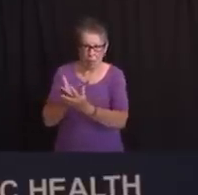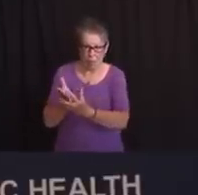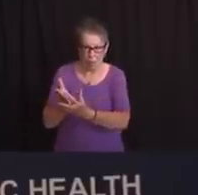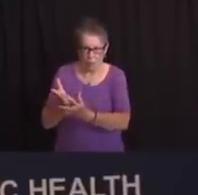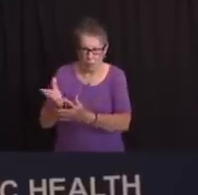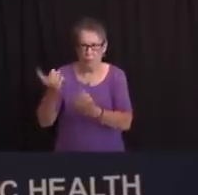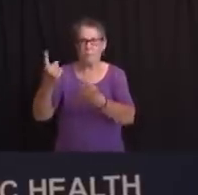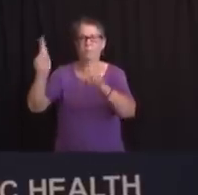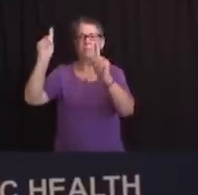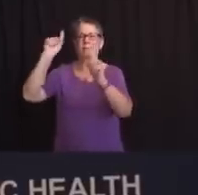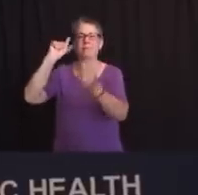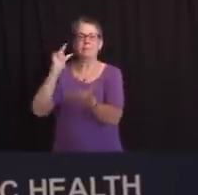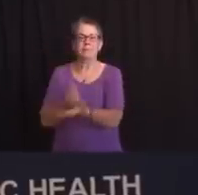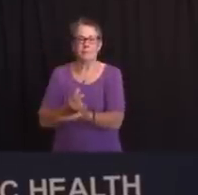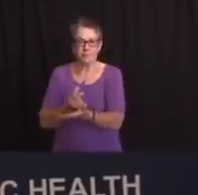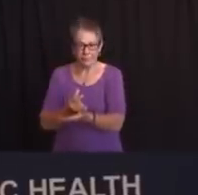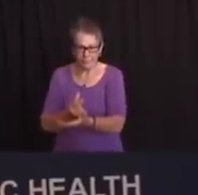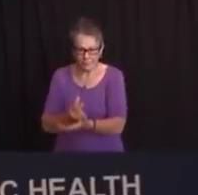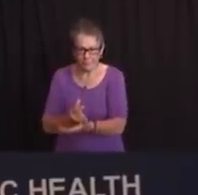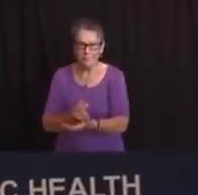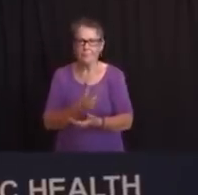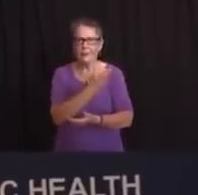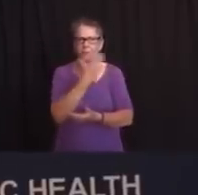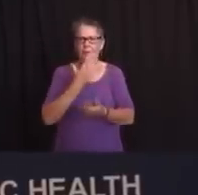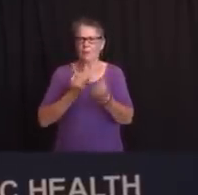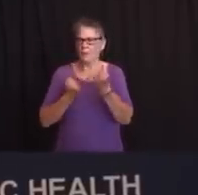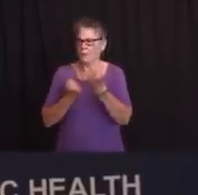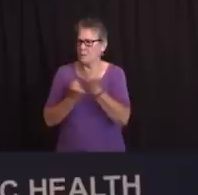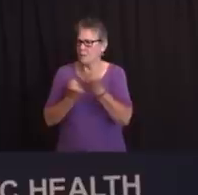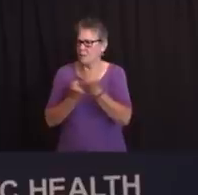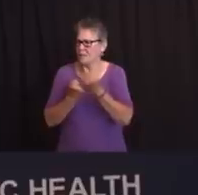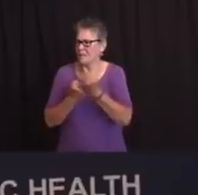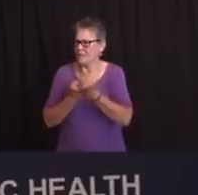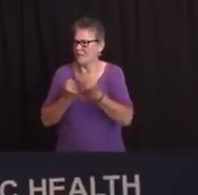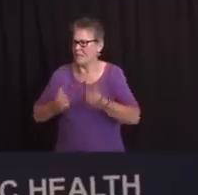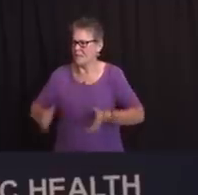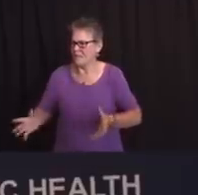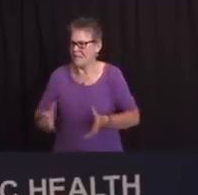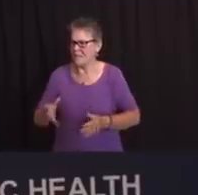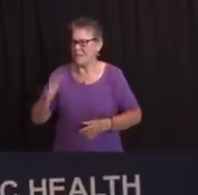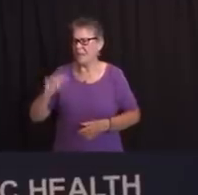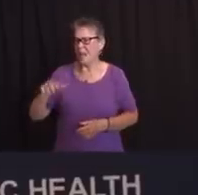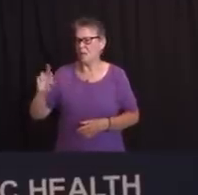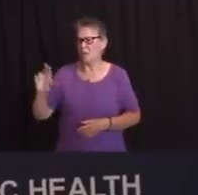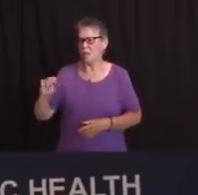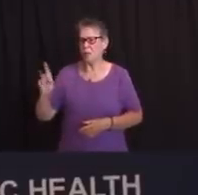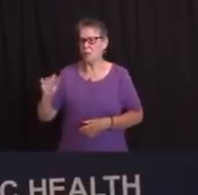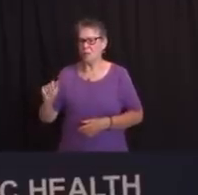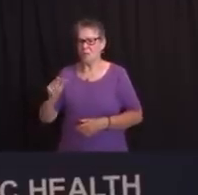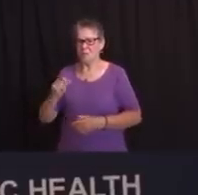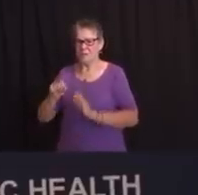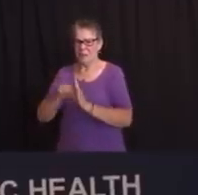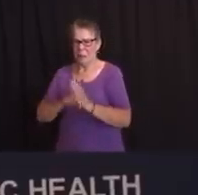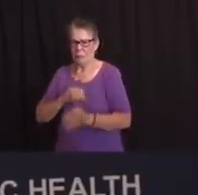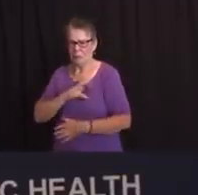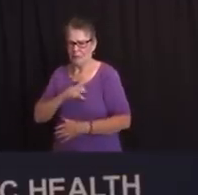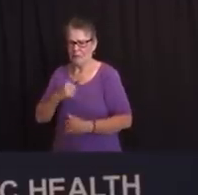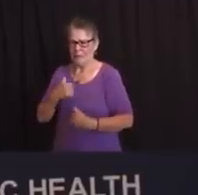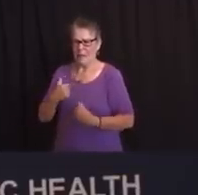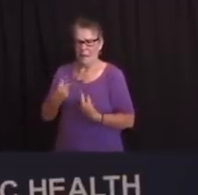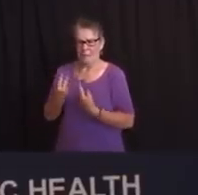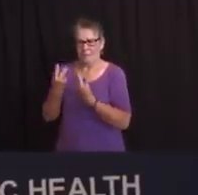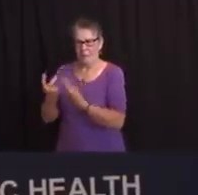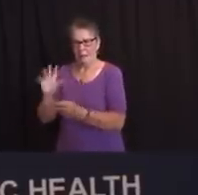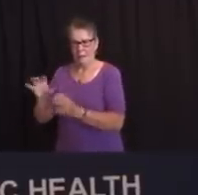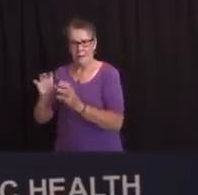for your support of the Razoukas family. It was not an easy visit, but I saw nothing but a